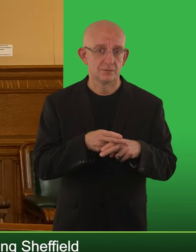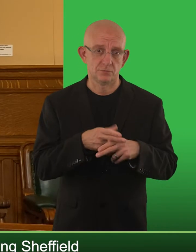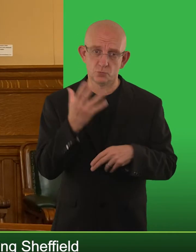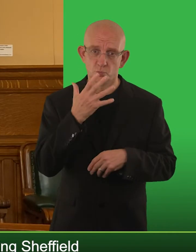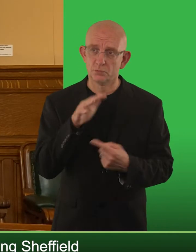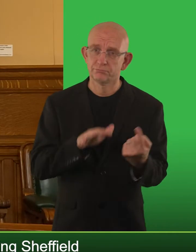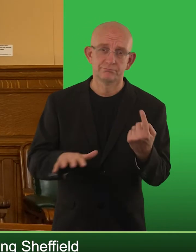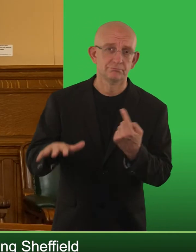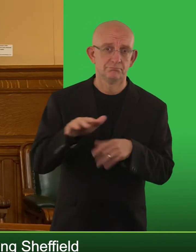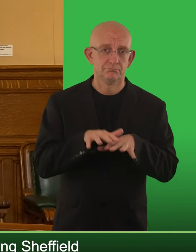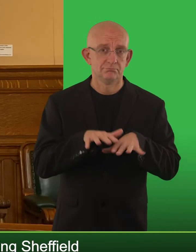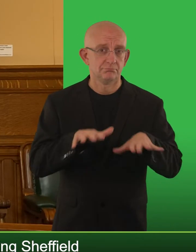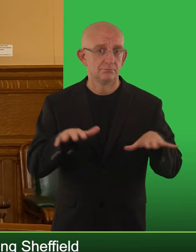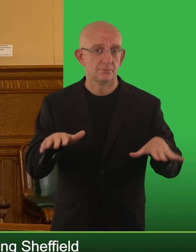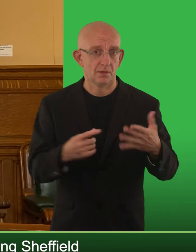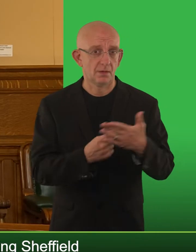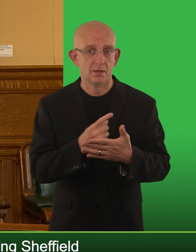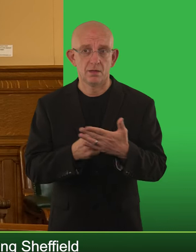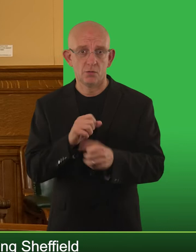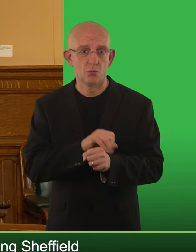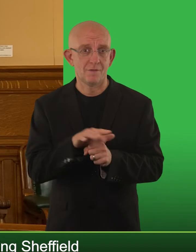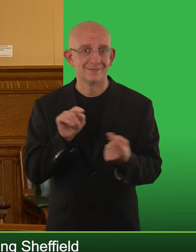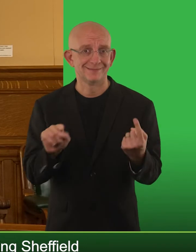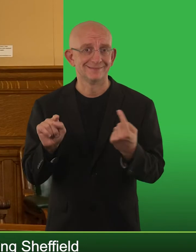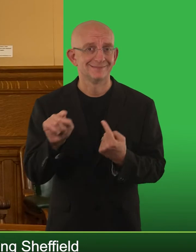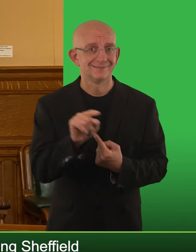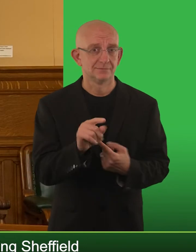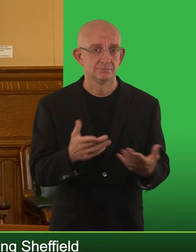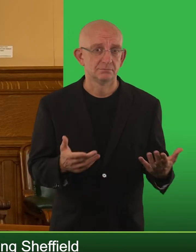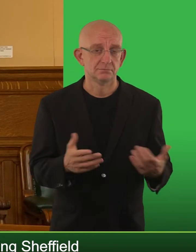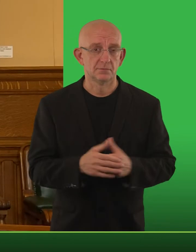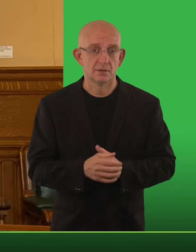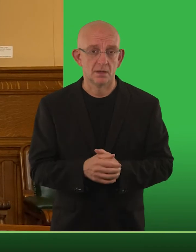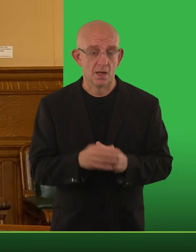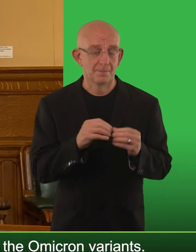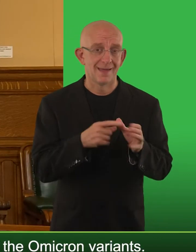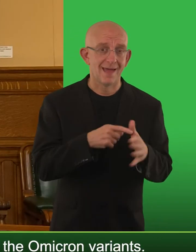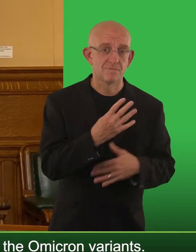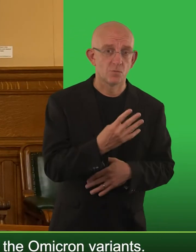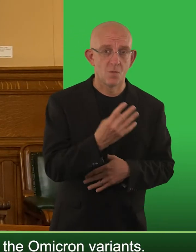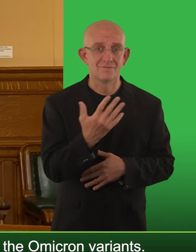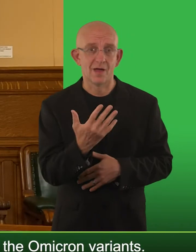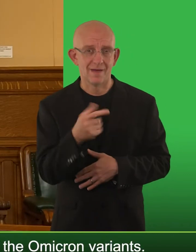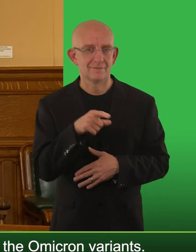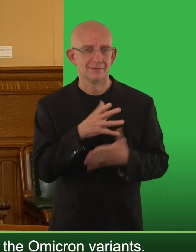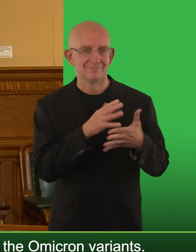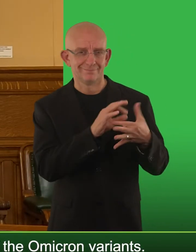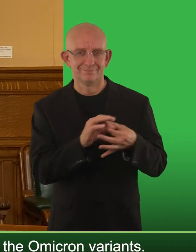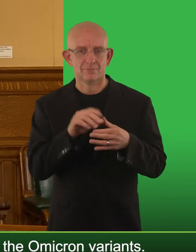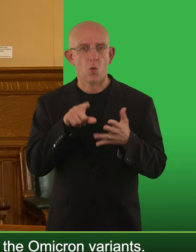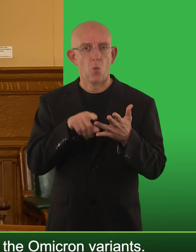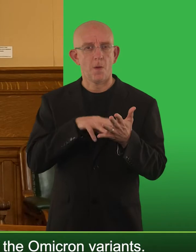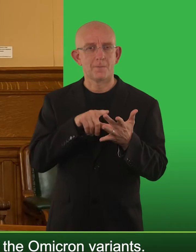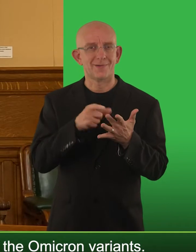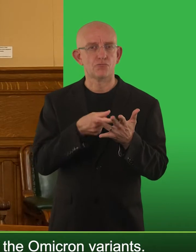There's a fresh wave spreading in Sheffield and very more broadly than that. The sort of the BA4 and 5,